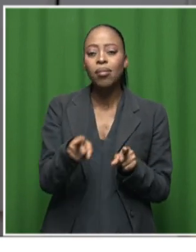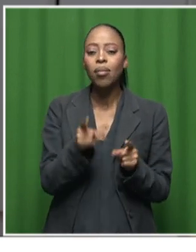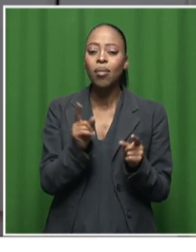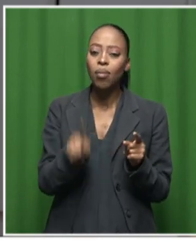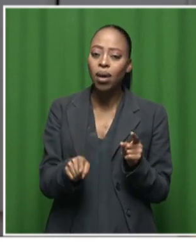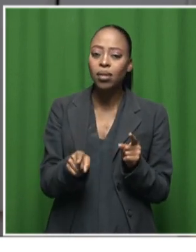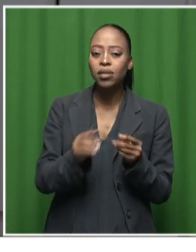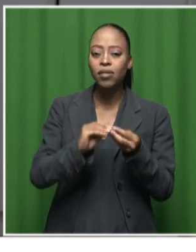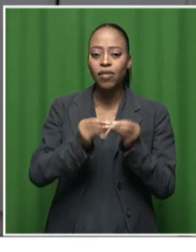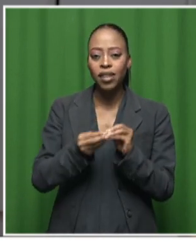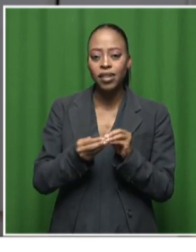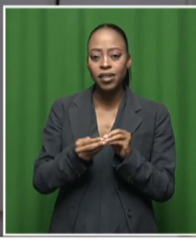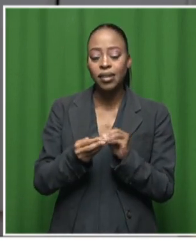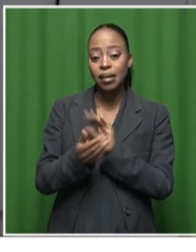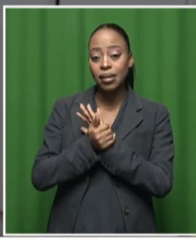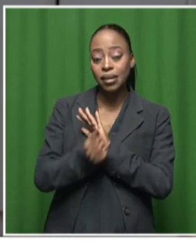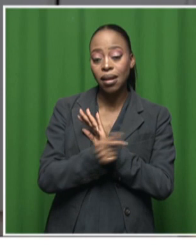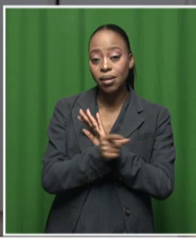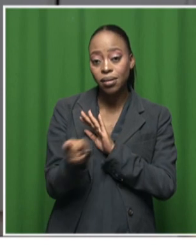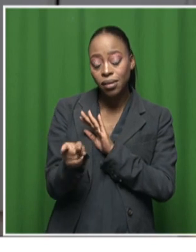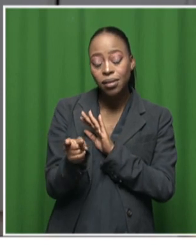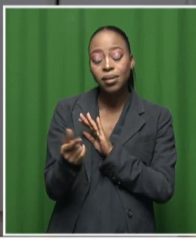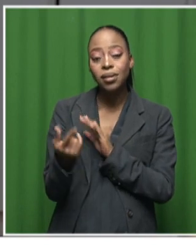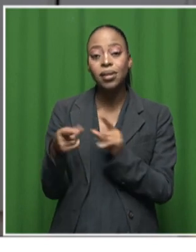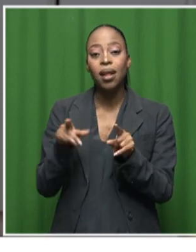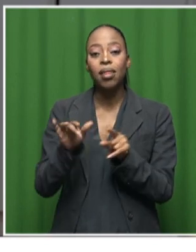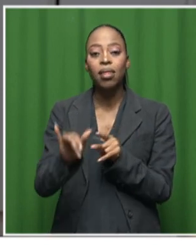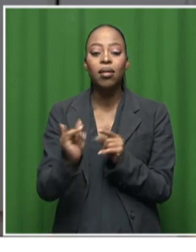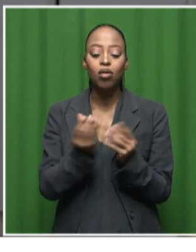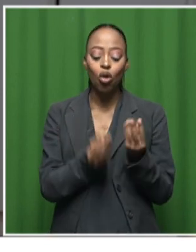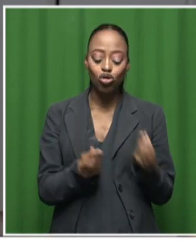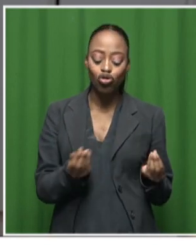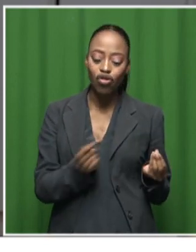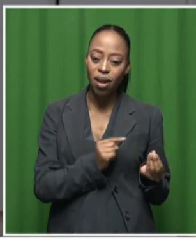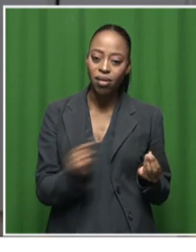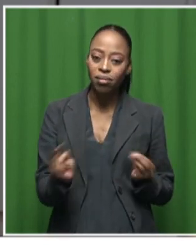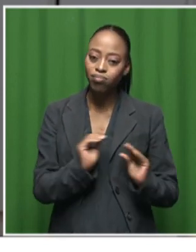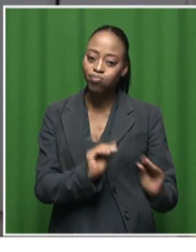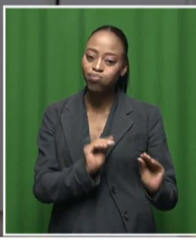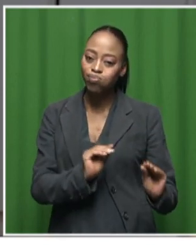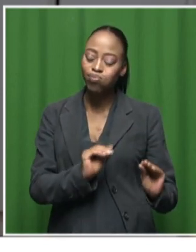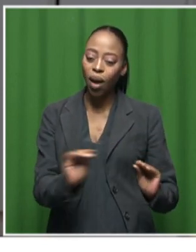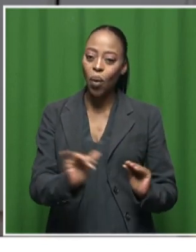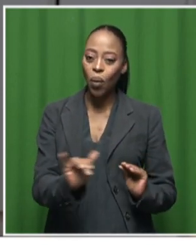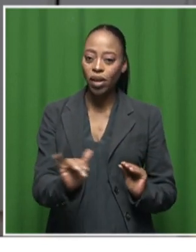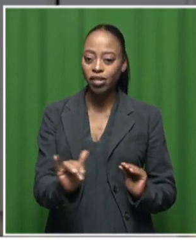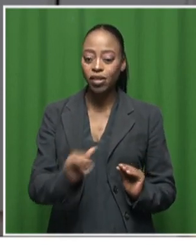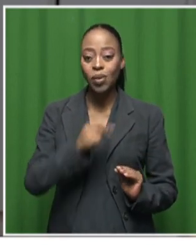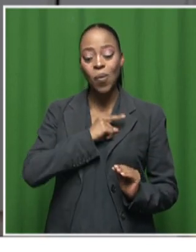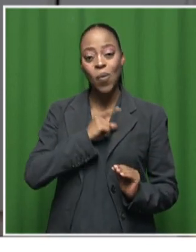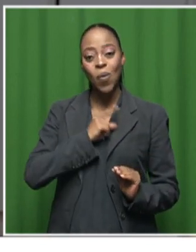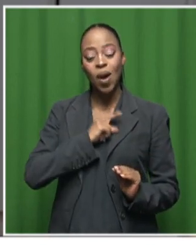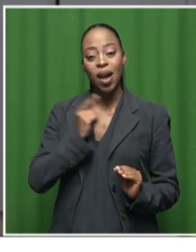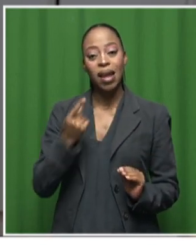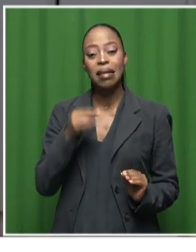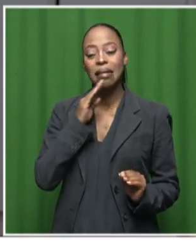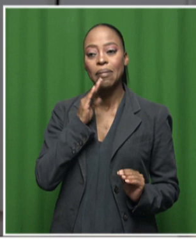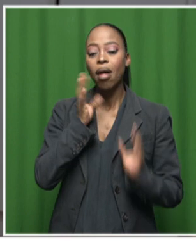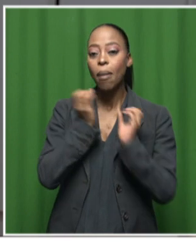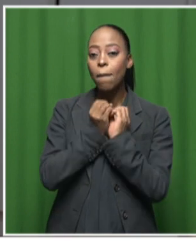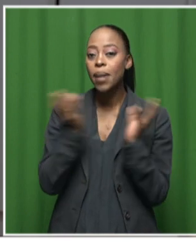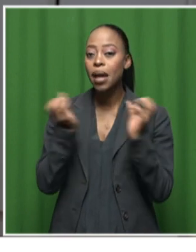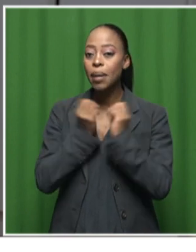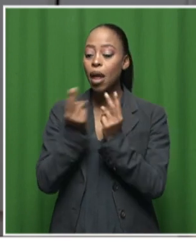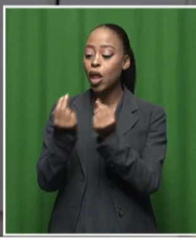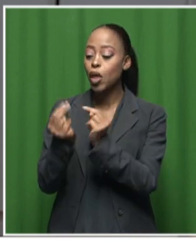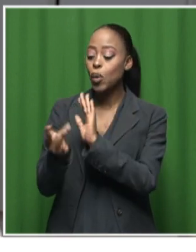or correct the kinds of skills that our children are being educated on, because there are so many